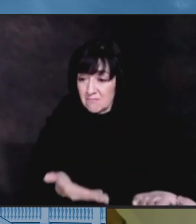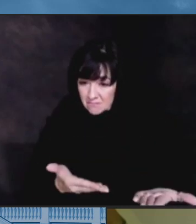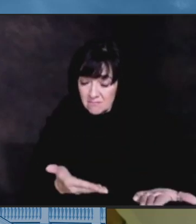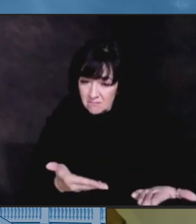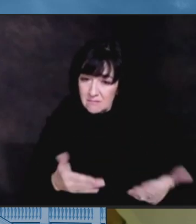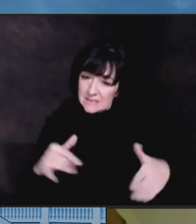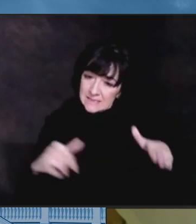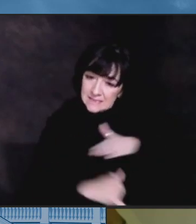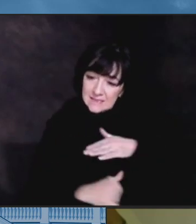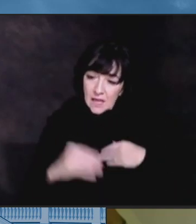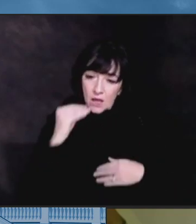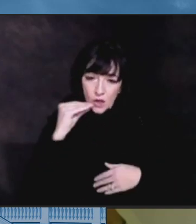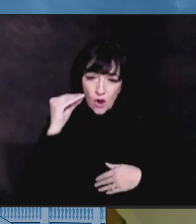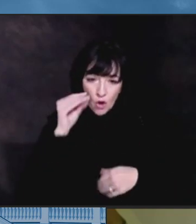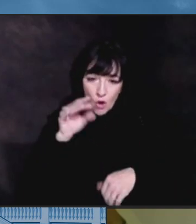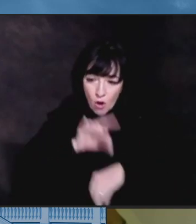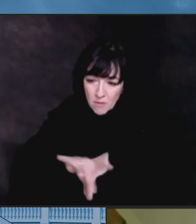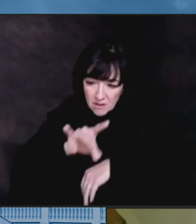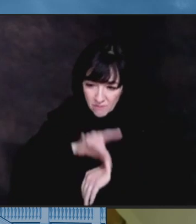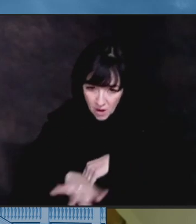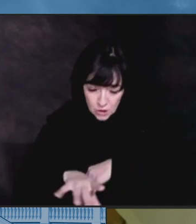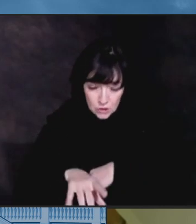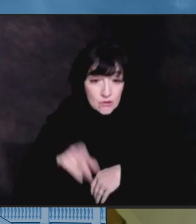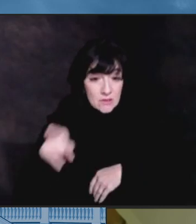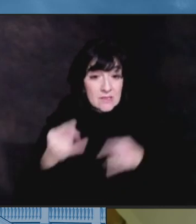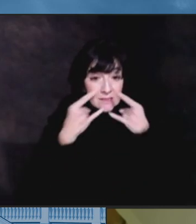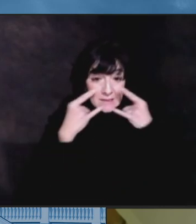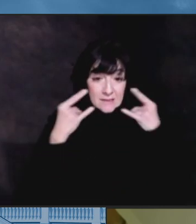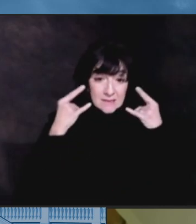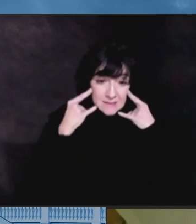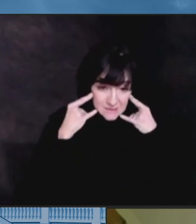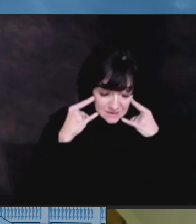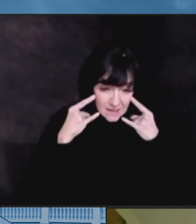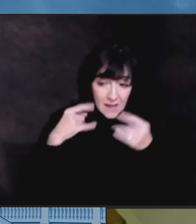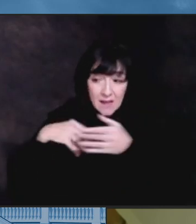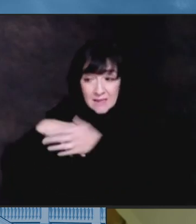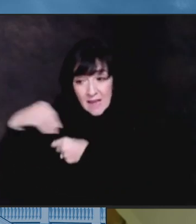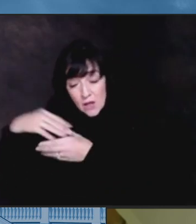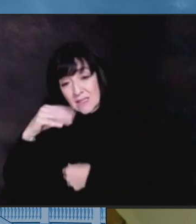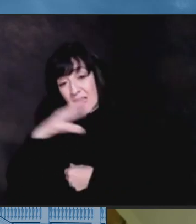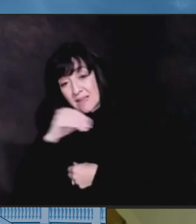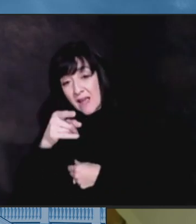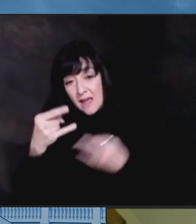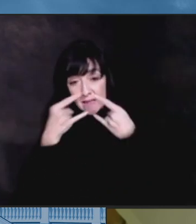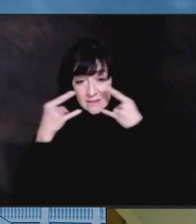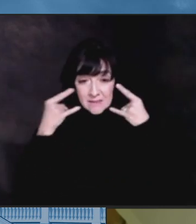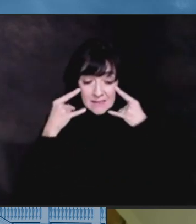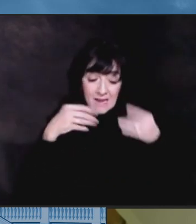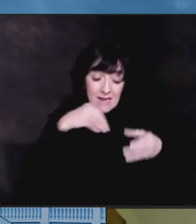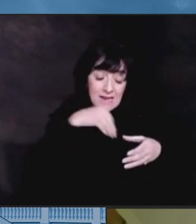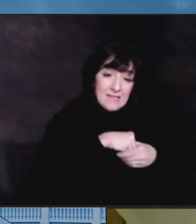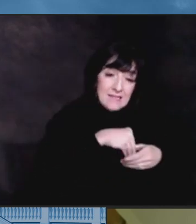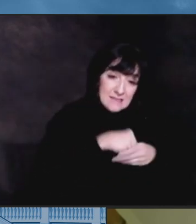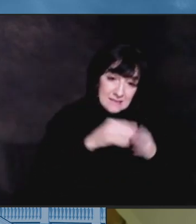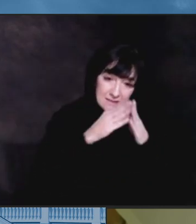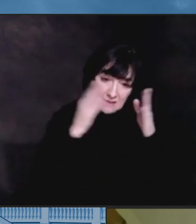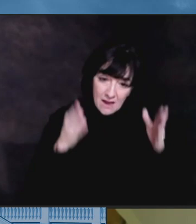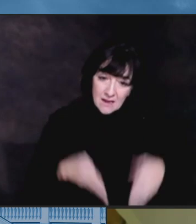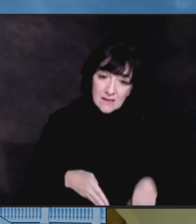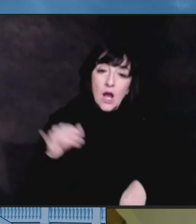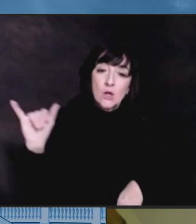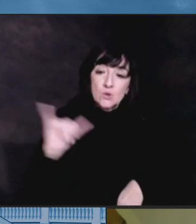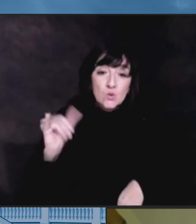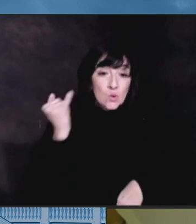inside and outside when there's no one in your household present. to abide by the